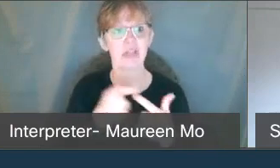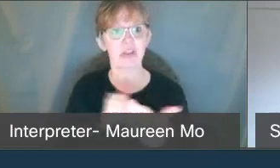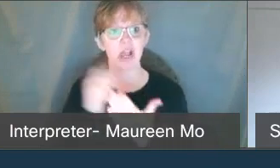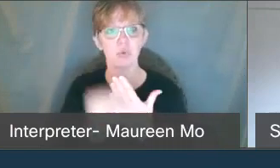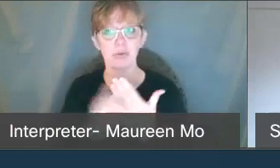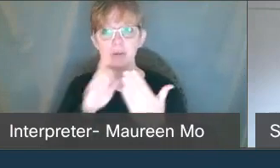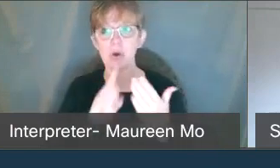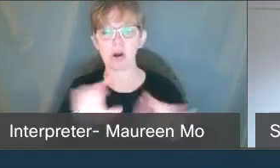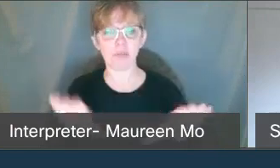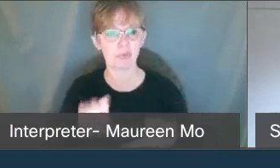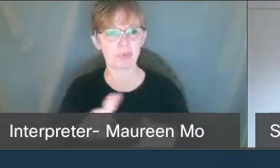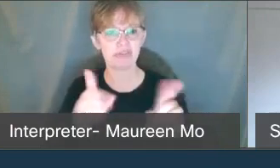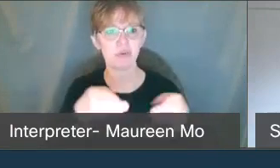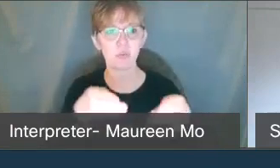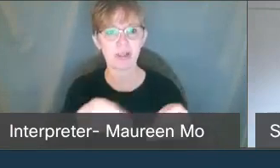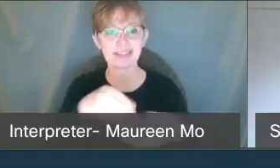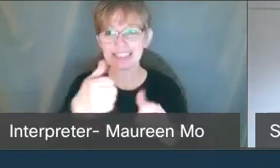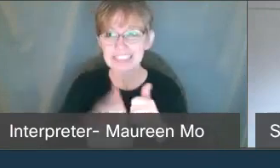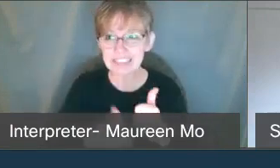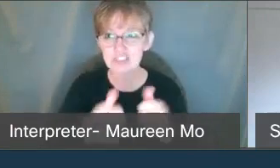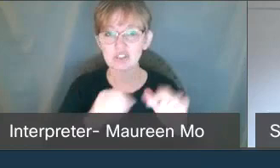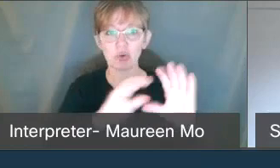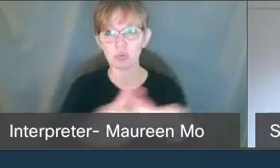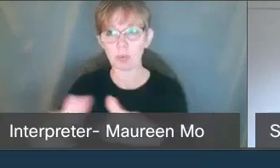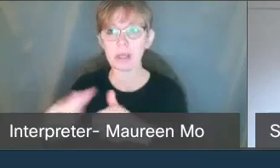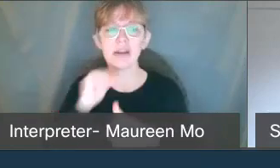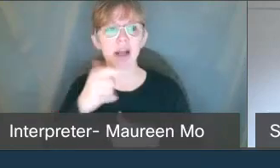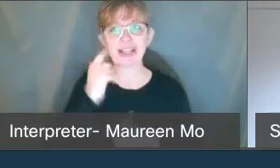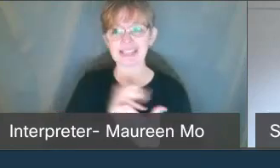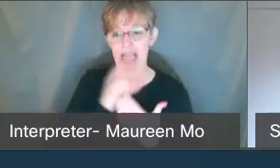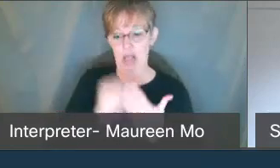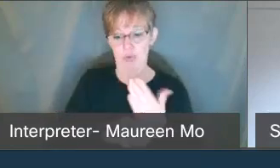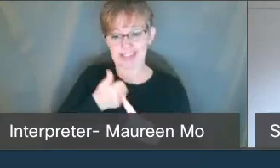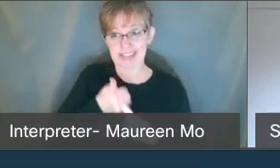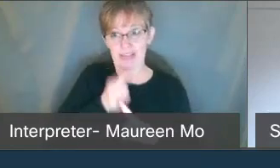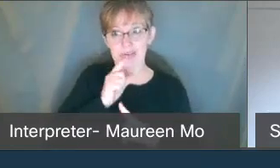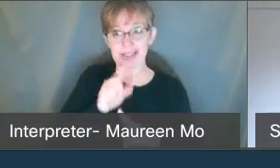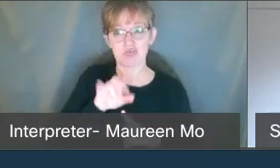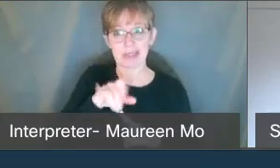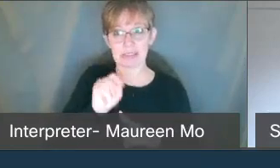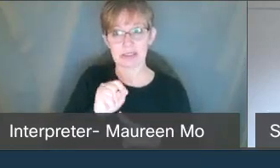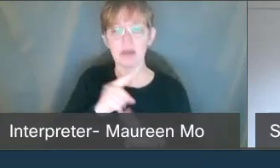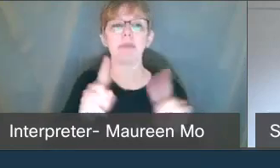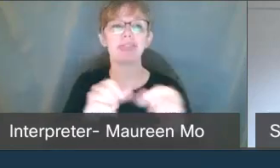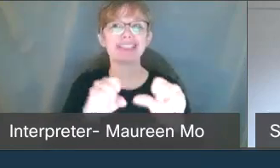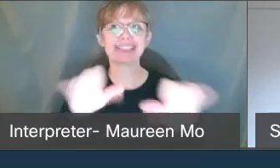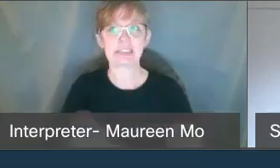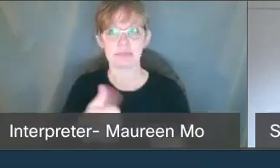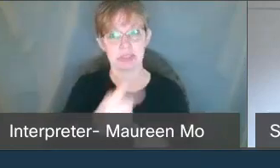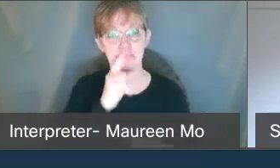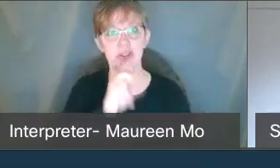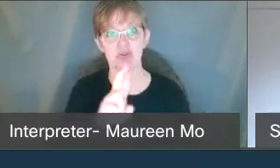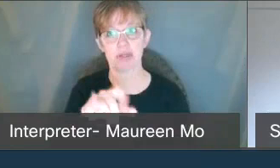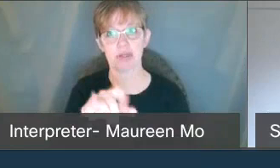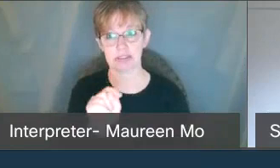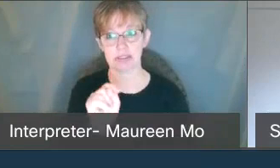across groups, not because the algorithm is racist, but rather the system is racist. So my colleagues and I have been talking